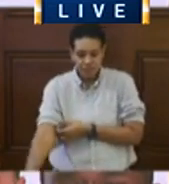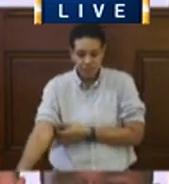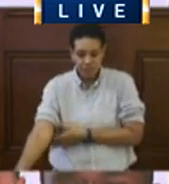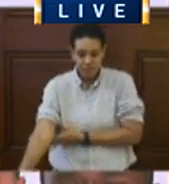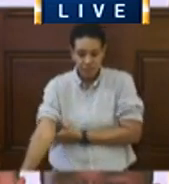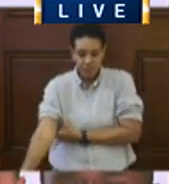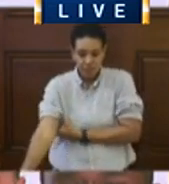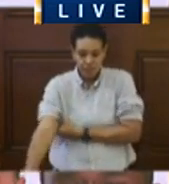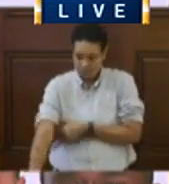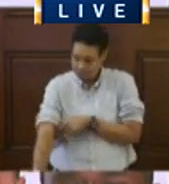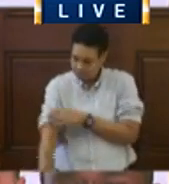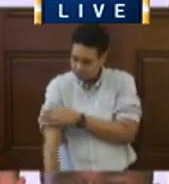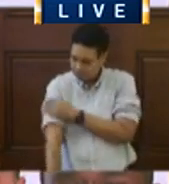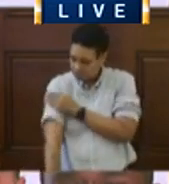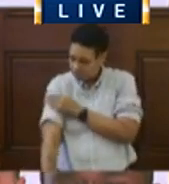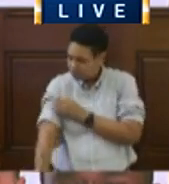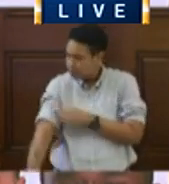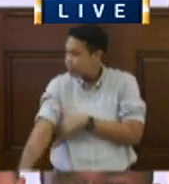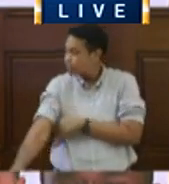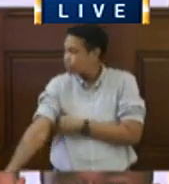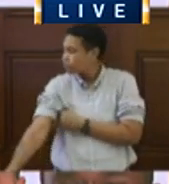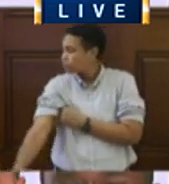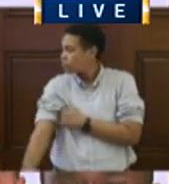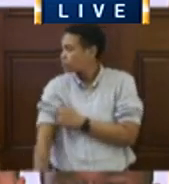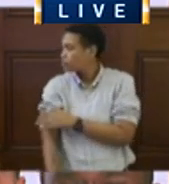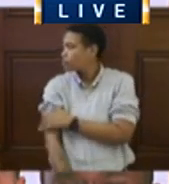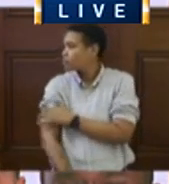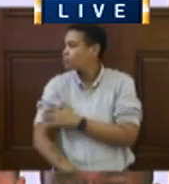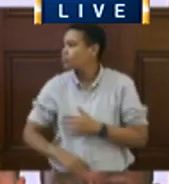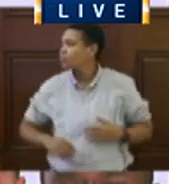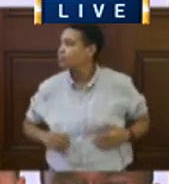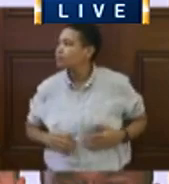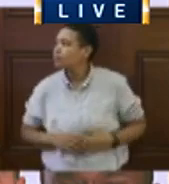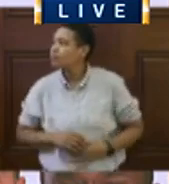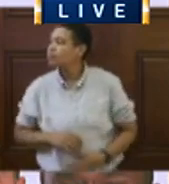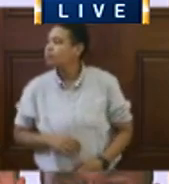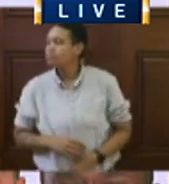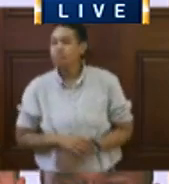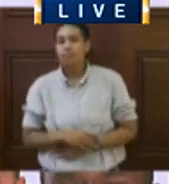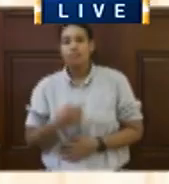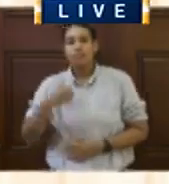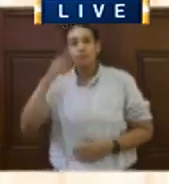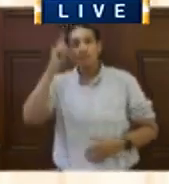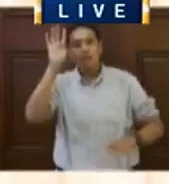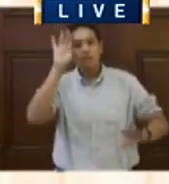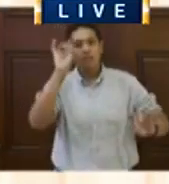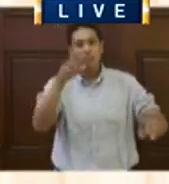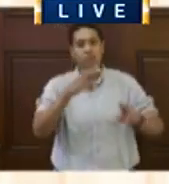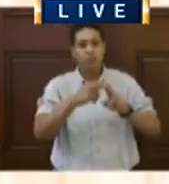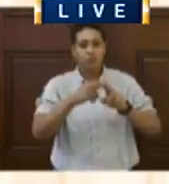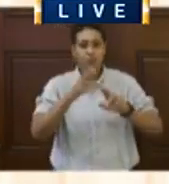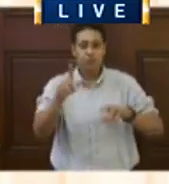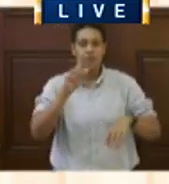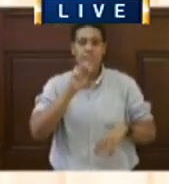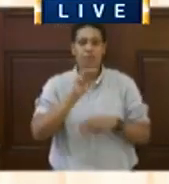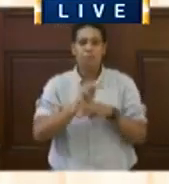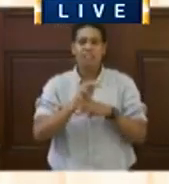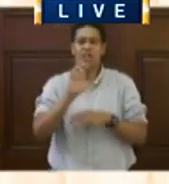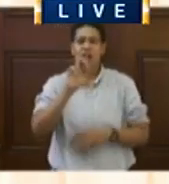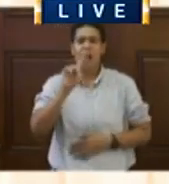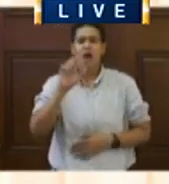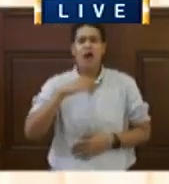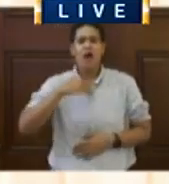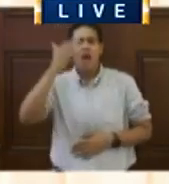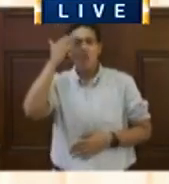Do we have him up on the screen? All right, I think we'll bring him up very, very shortly, sir. Minister Clark, I know that you